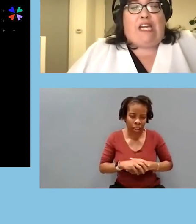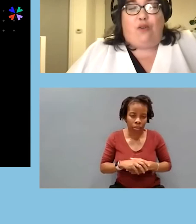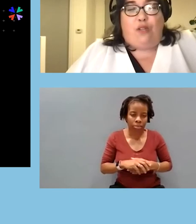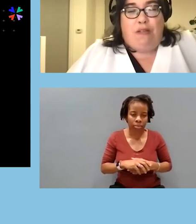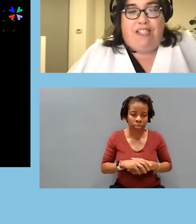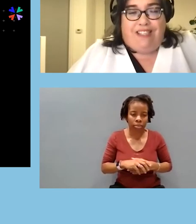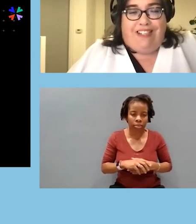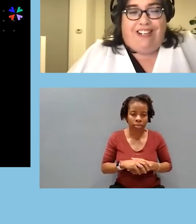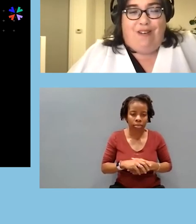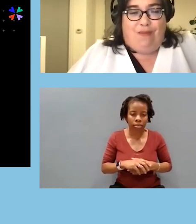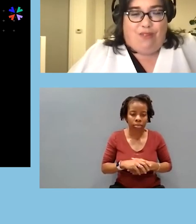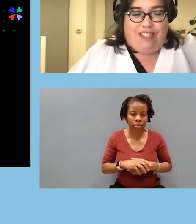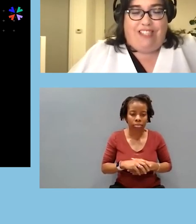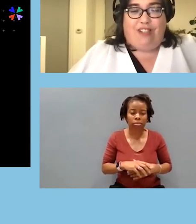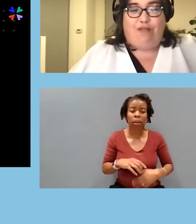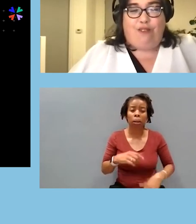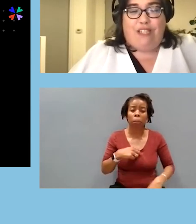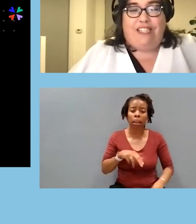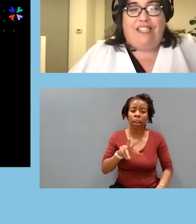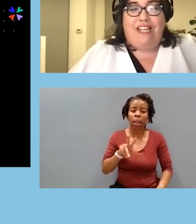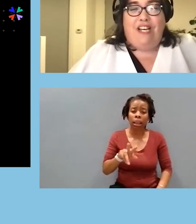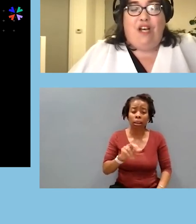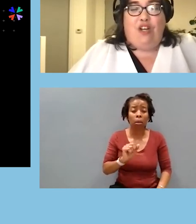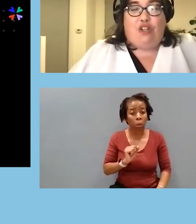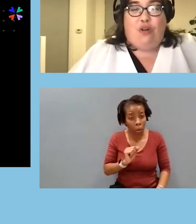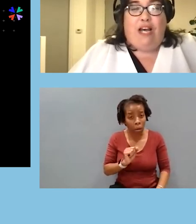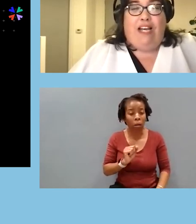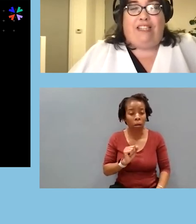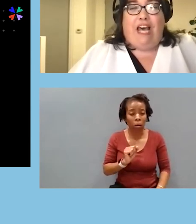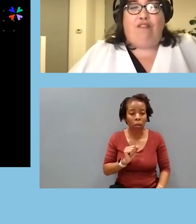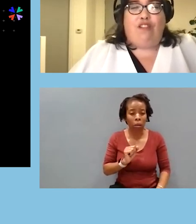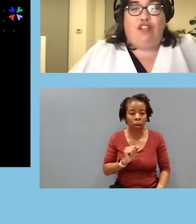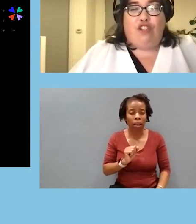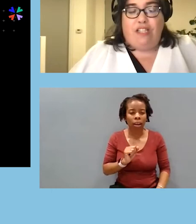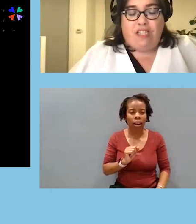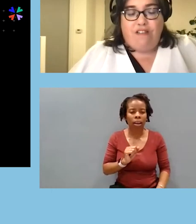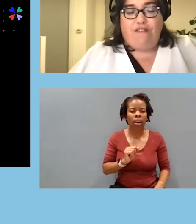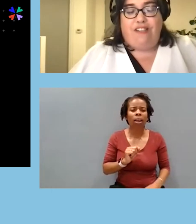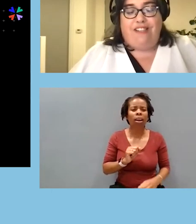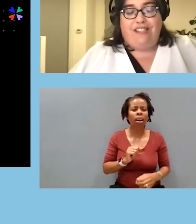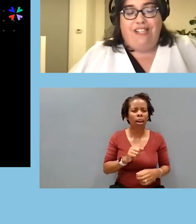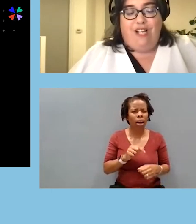it tickles me that we three shorthand have such